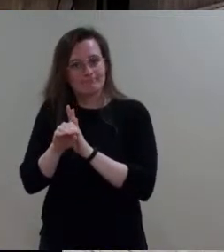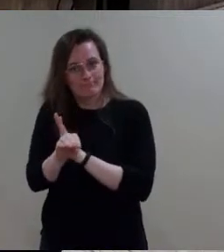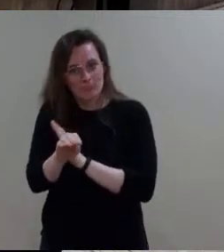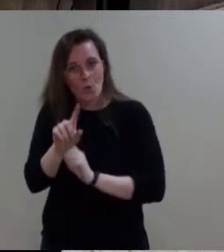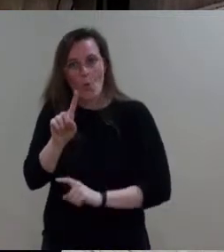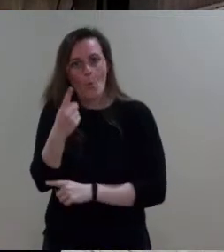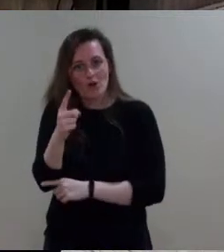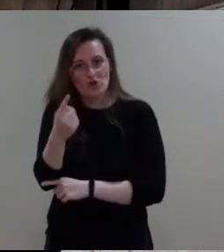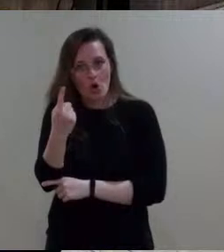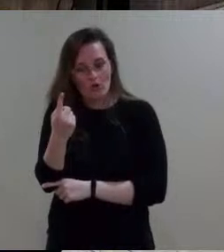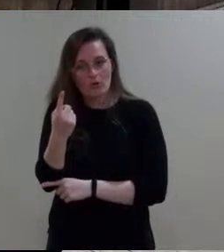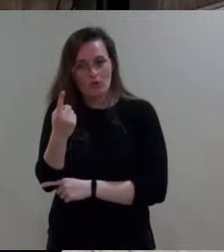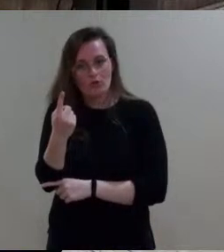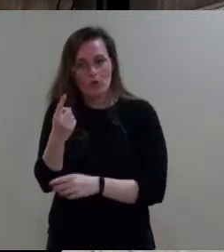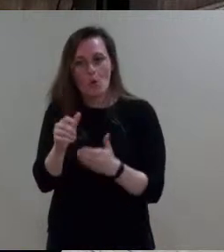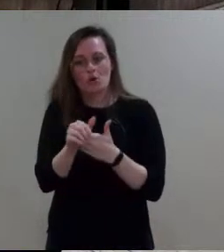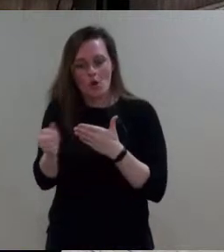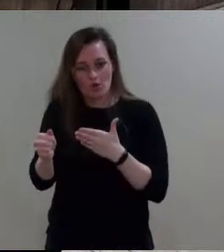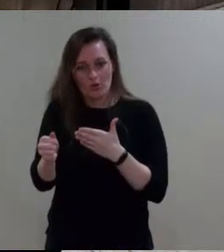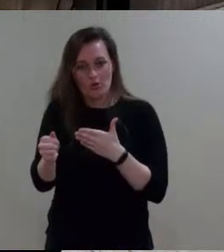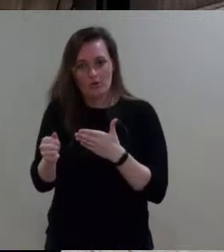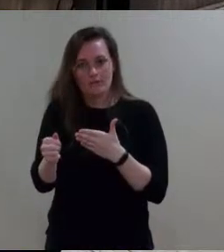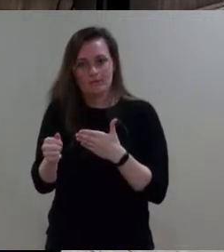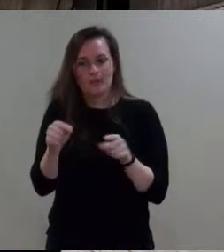$1.40, at